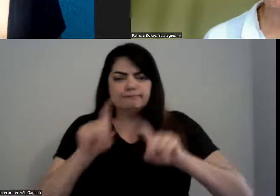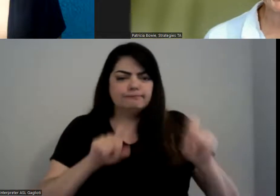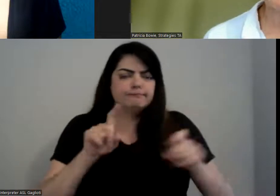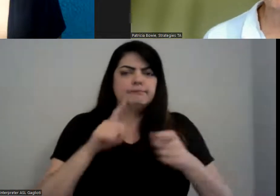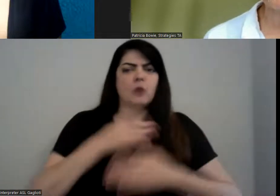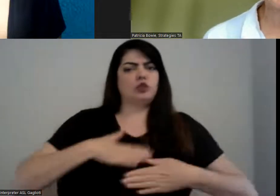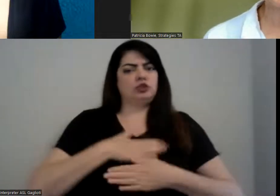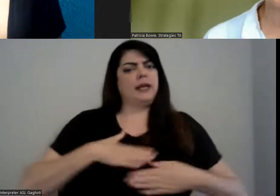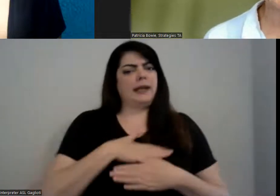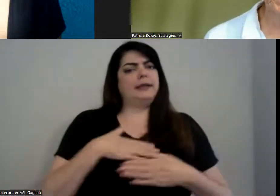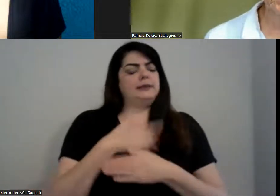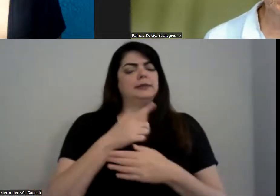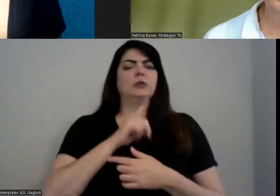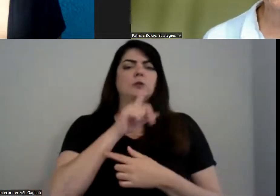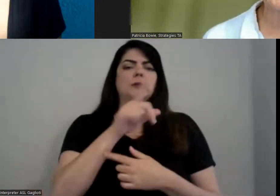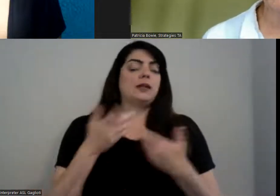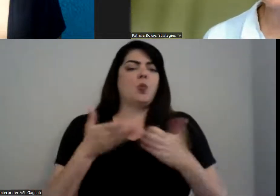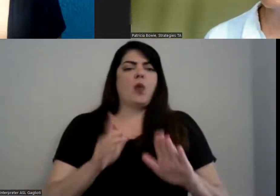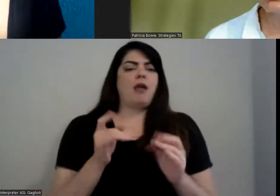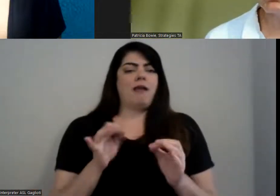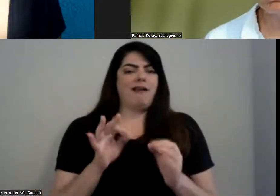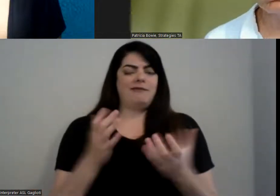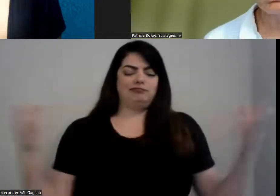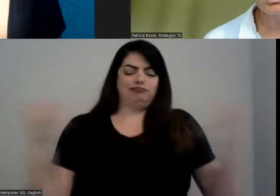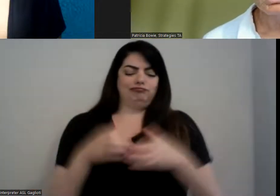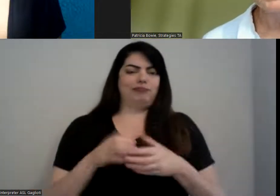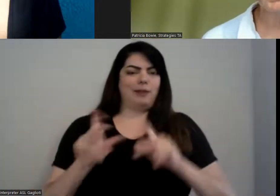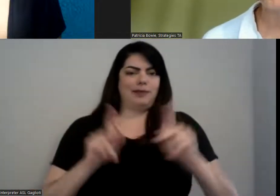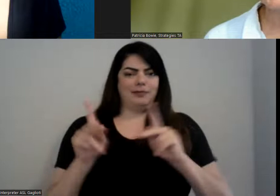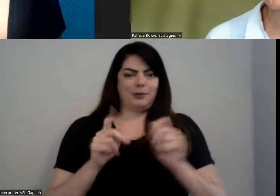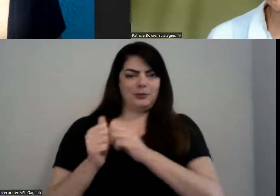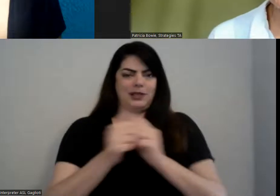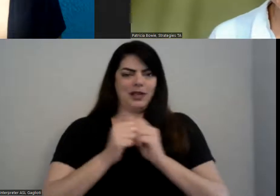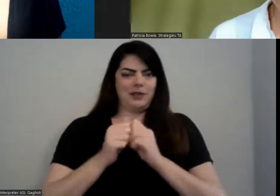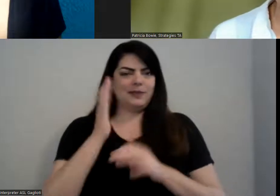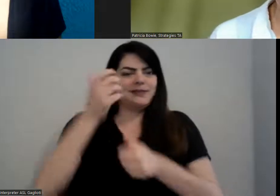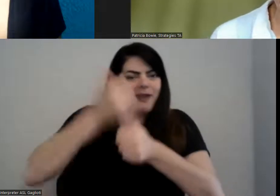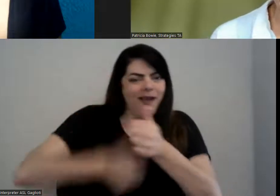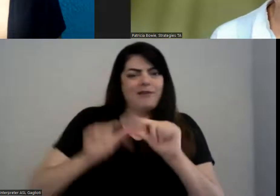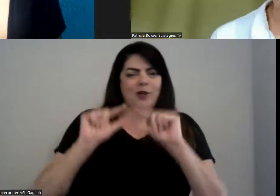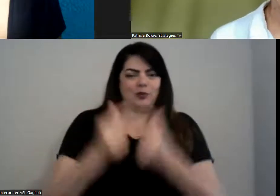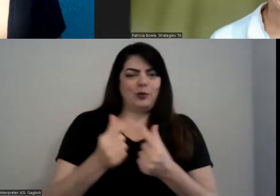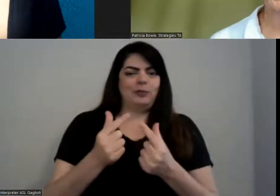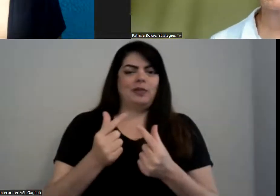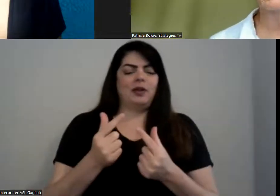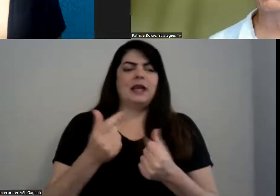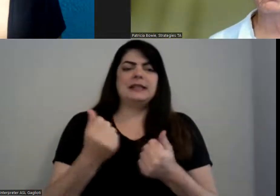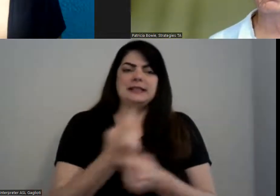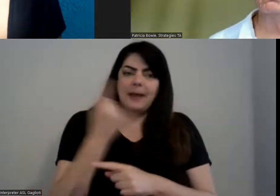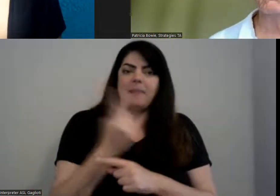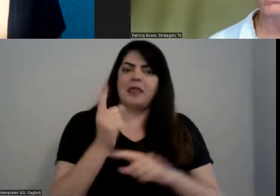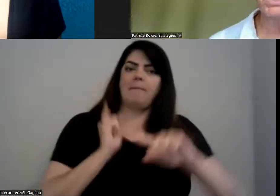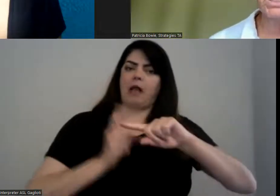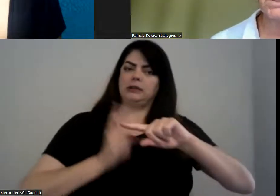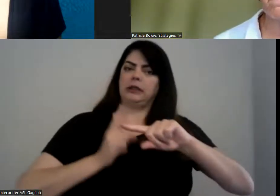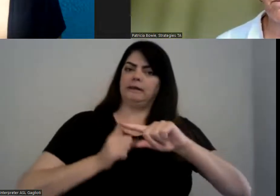way of bringing people together, because in every group, something has actually gone right? So